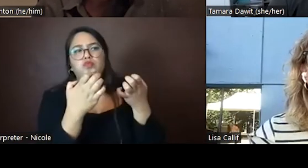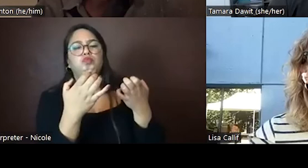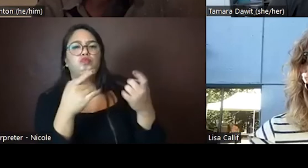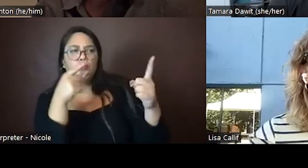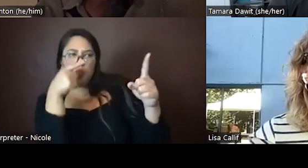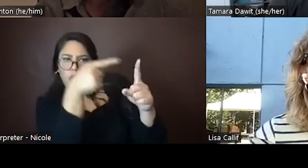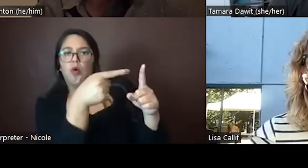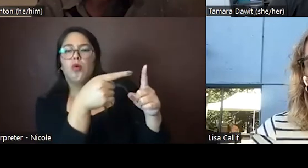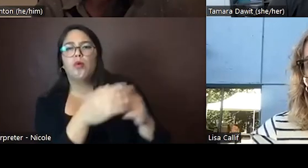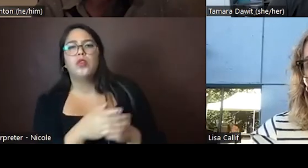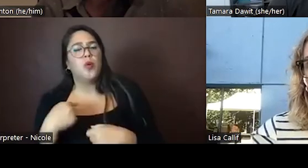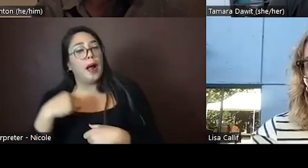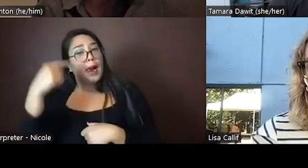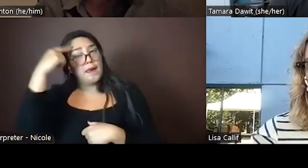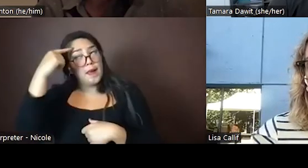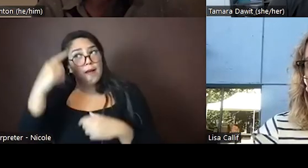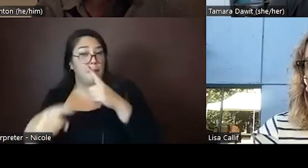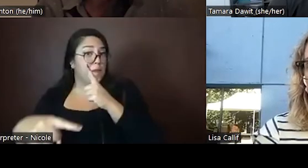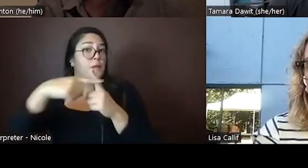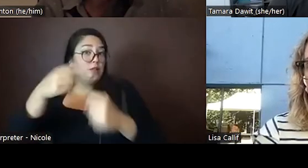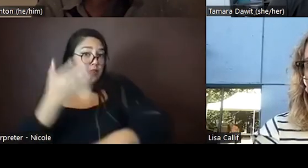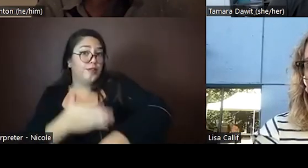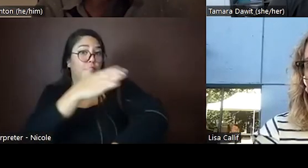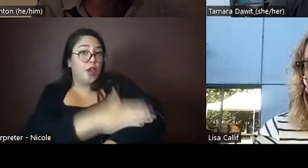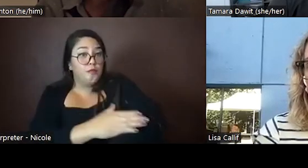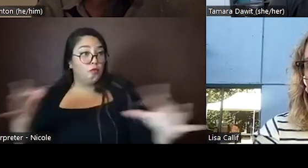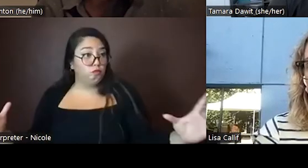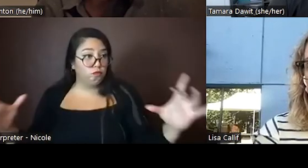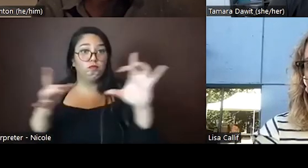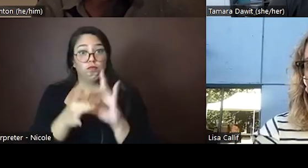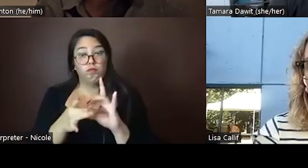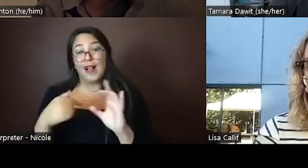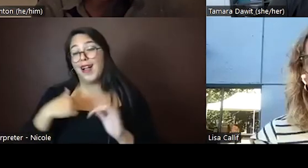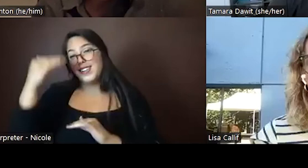things. I know it doesn't always work out that way, but